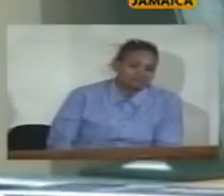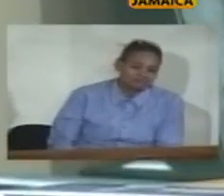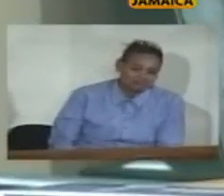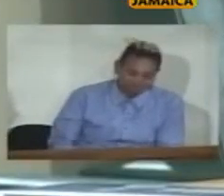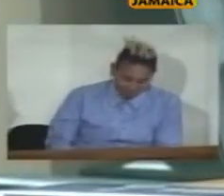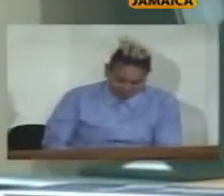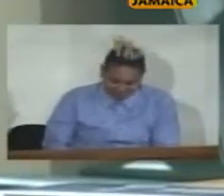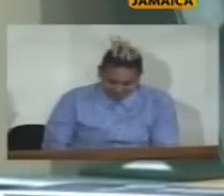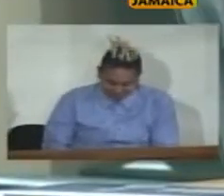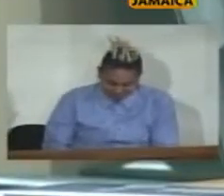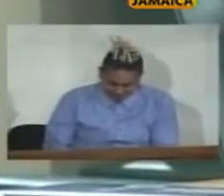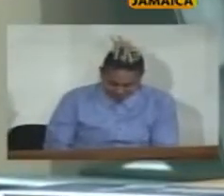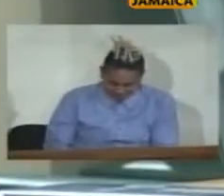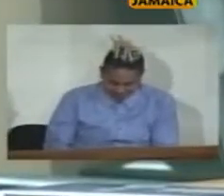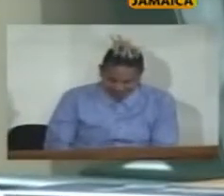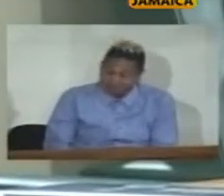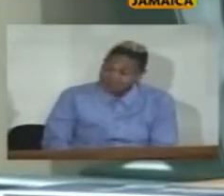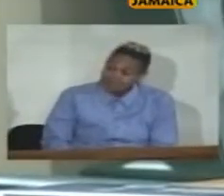Mr. Speaker,